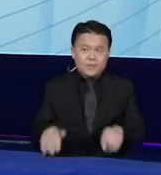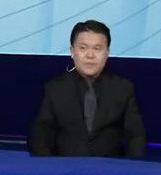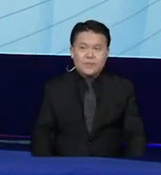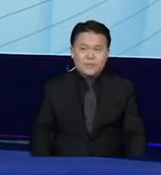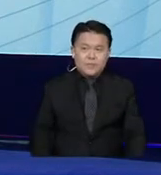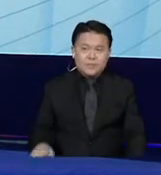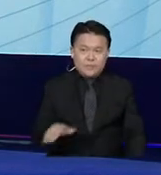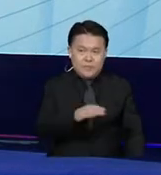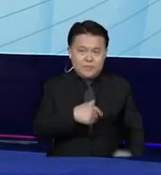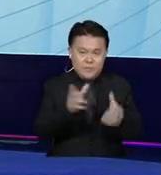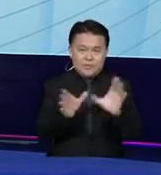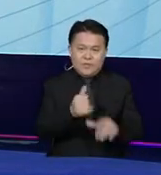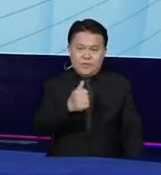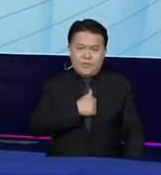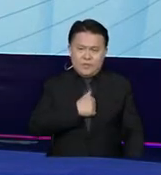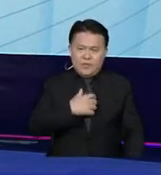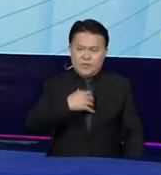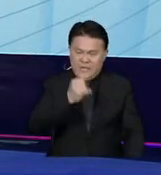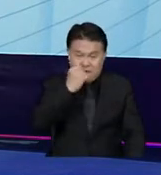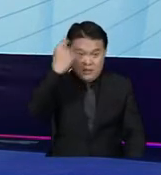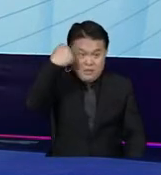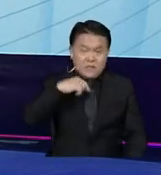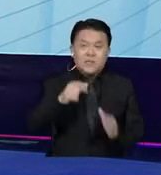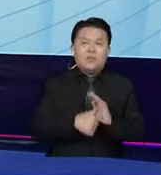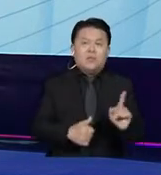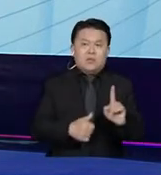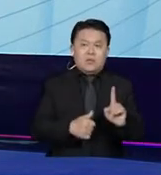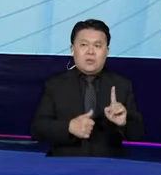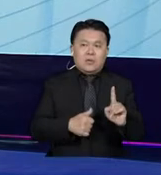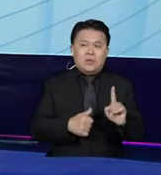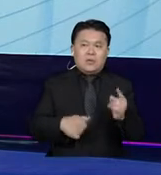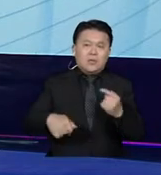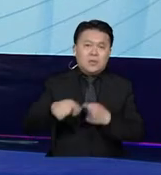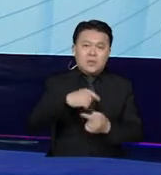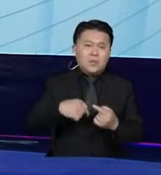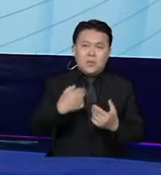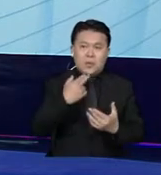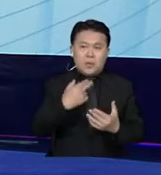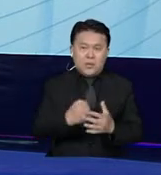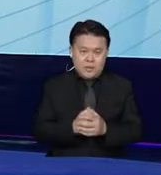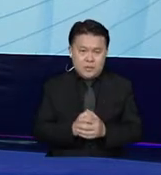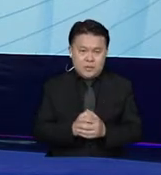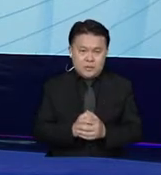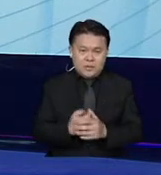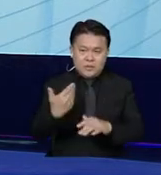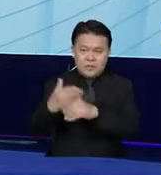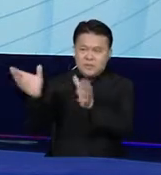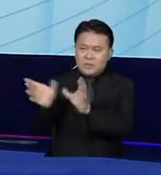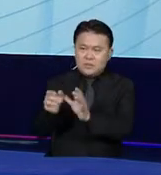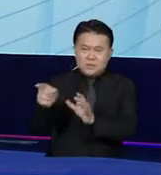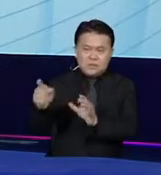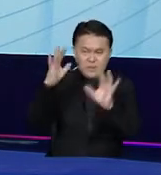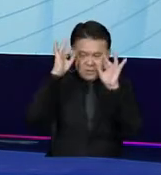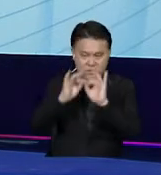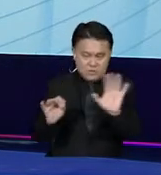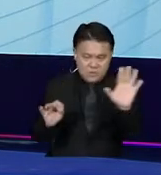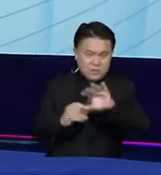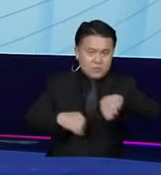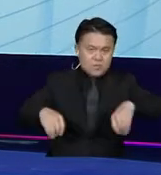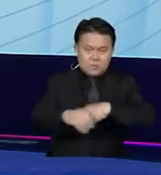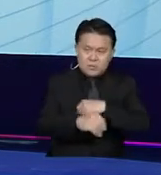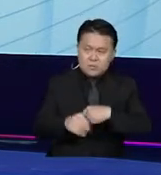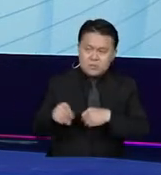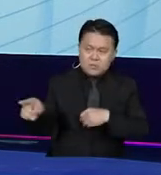we feel our group identity is threatened. Instead of empathy for another group, we deny they have human